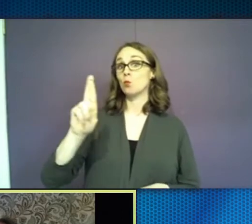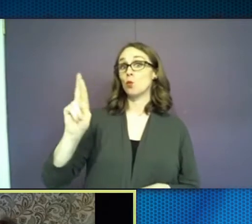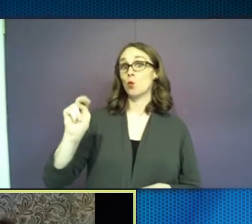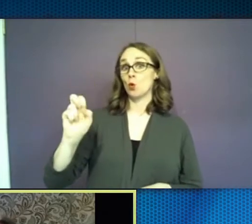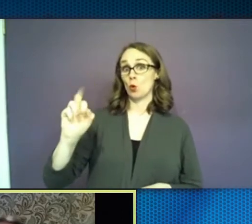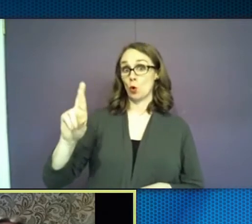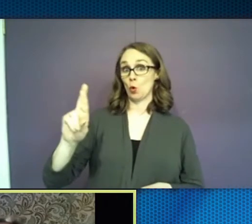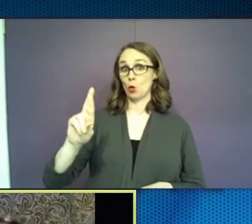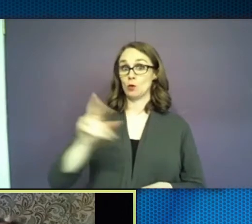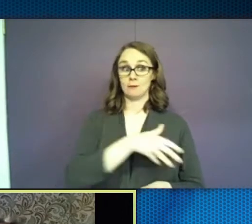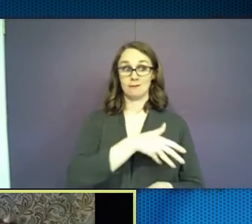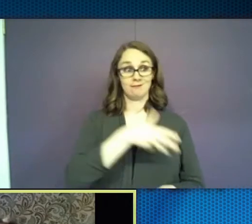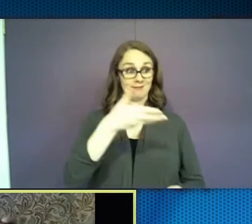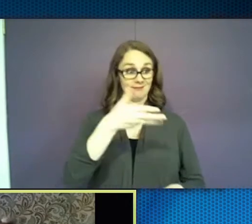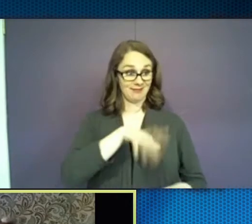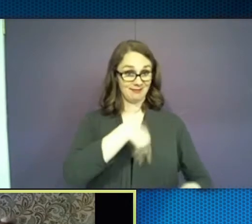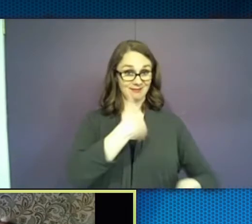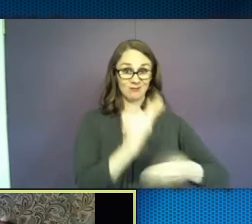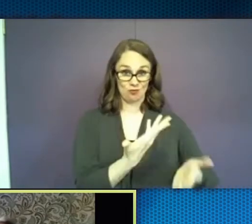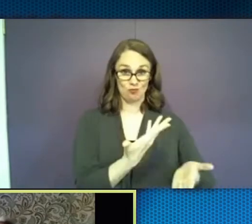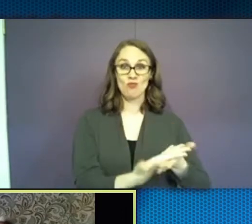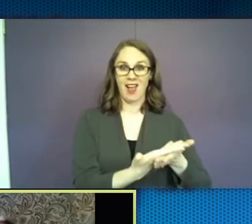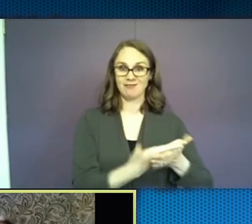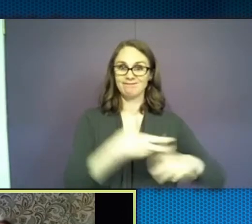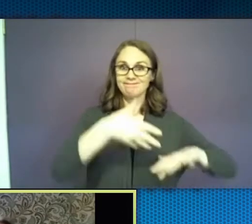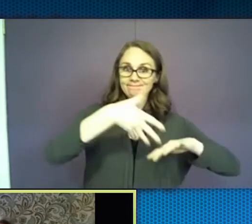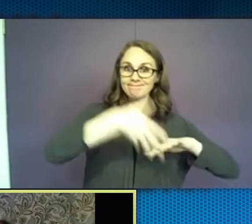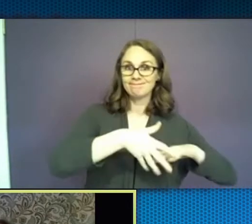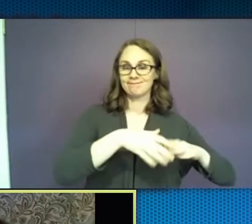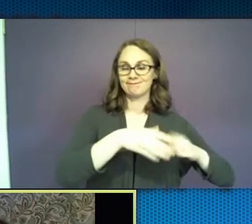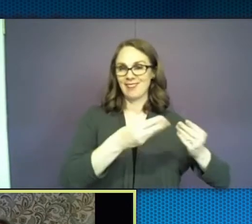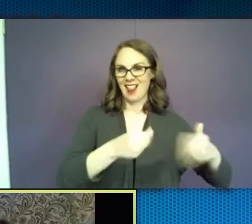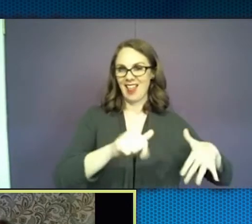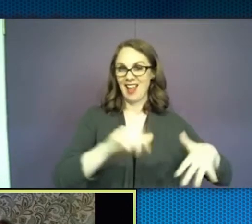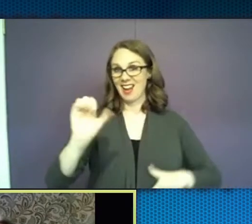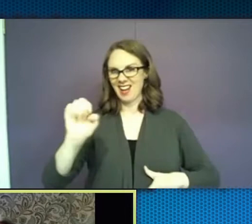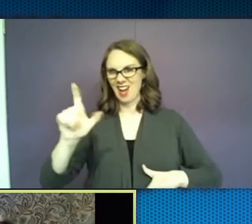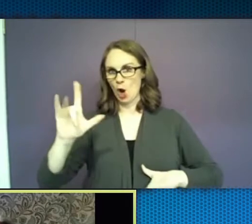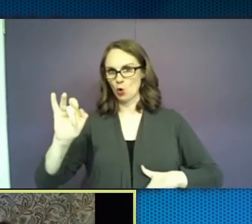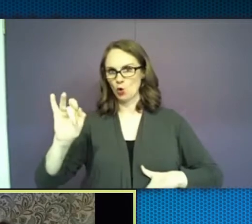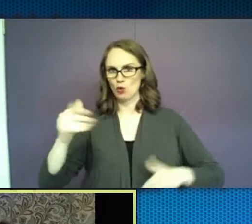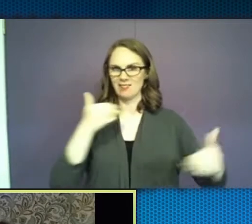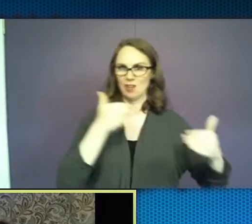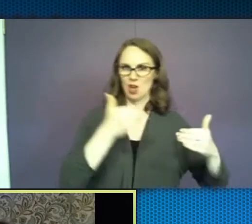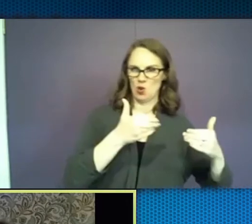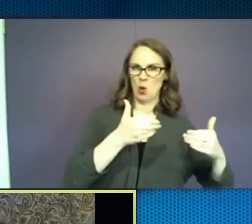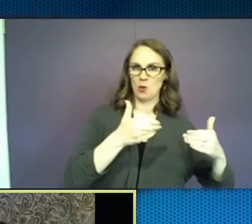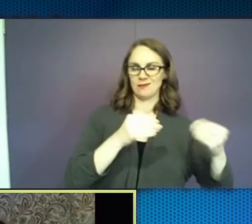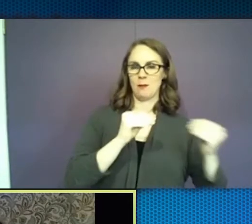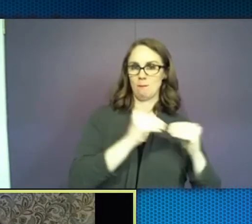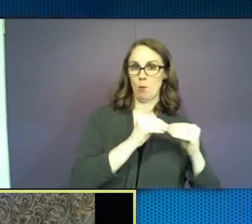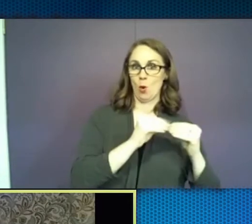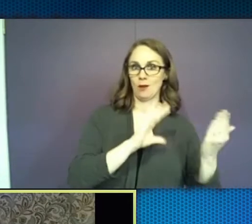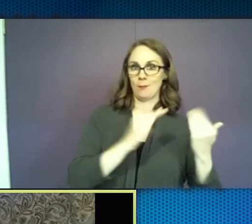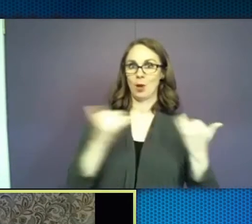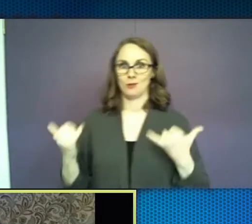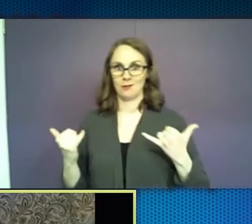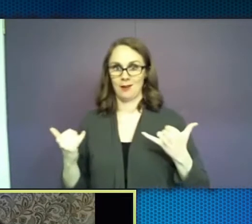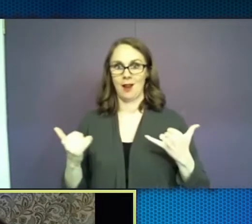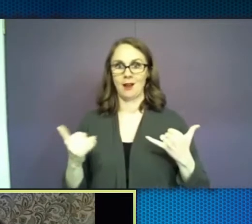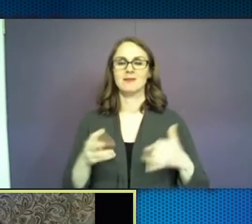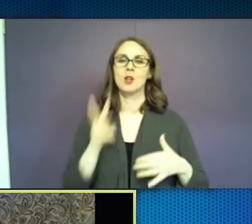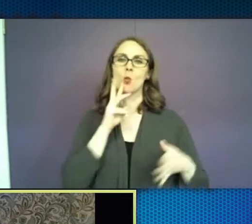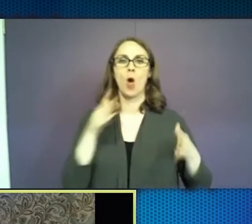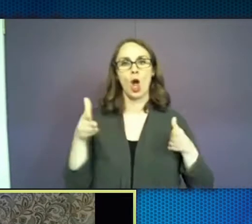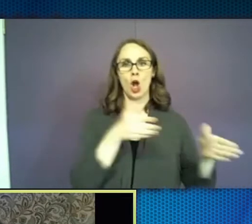they settled on the land that Reiner talked about, Carroll Creek was a little closer to the house than it is today. So they settled along the waterway, which was